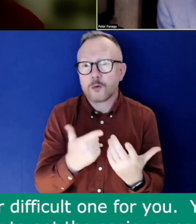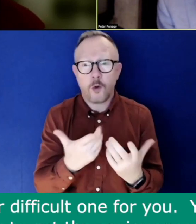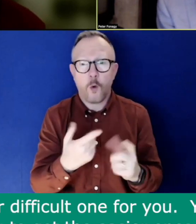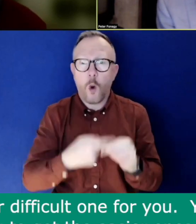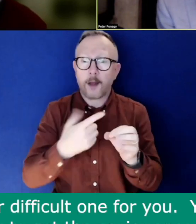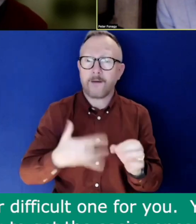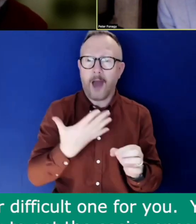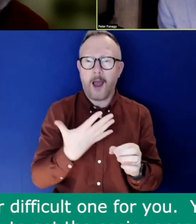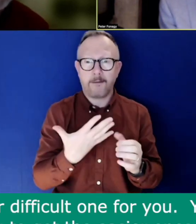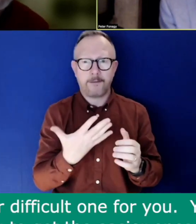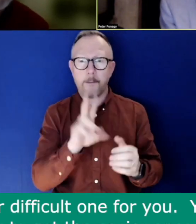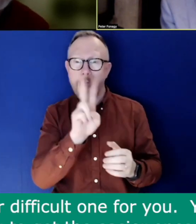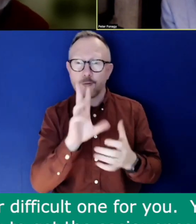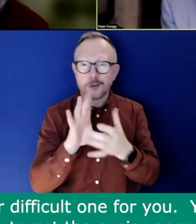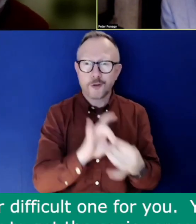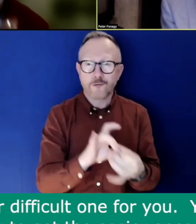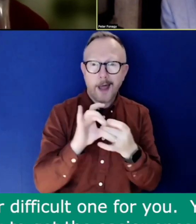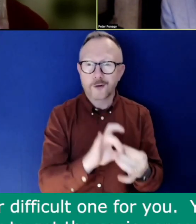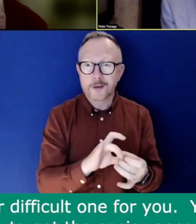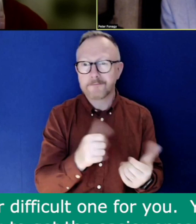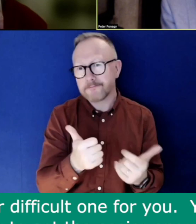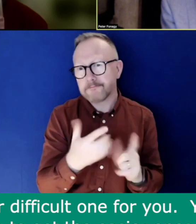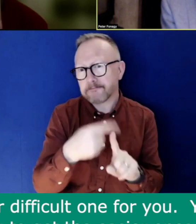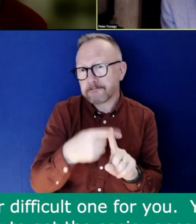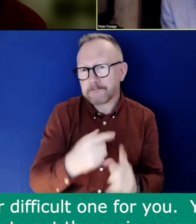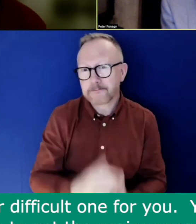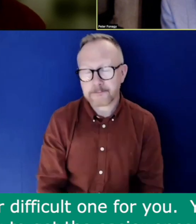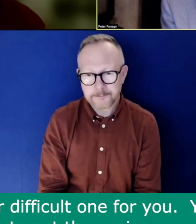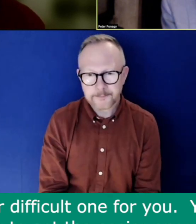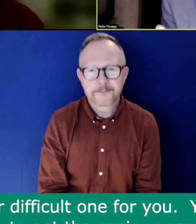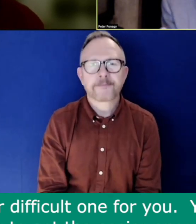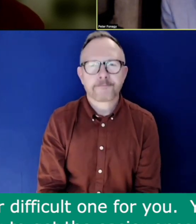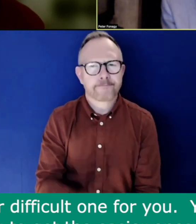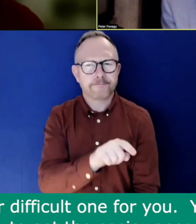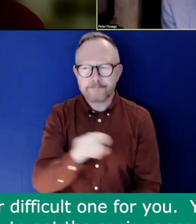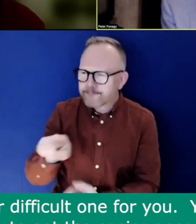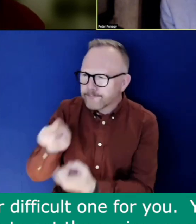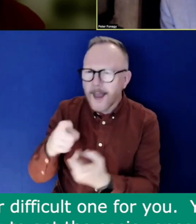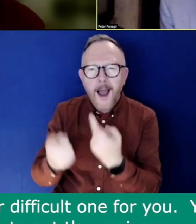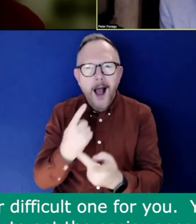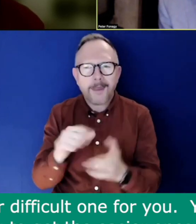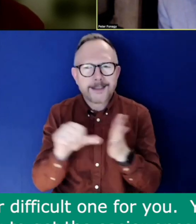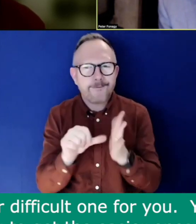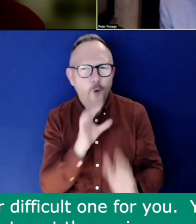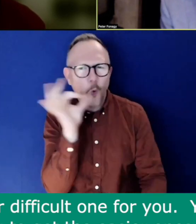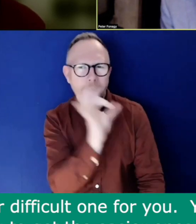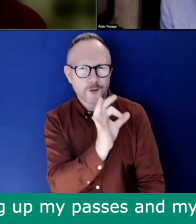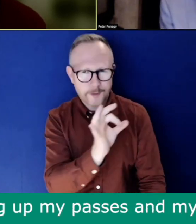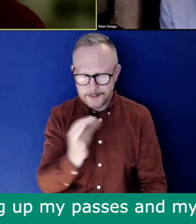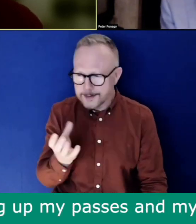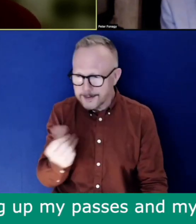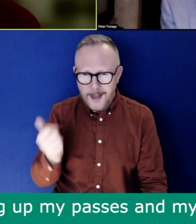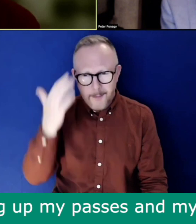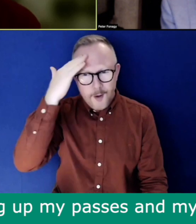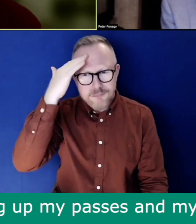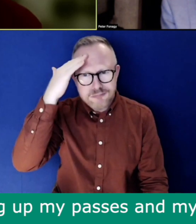Okay, now this is another difficult one, Paul. You're getting the most difficult questions. I'm trying to get the easier ones, but they're just so difficult. I'm saving